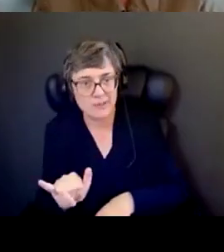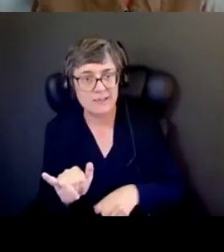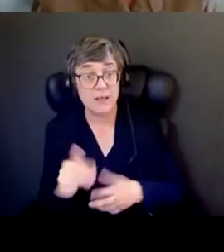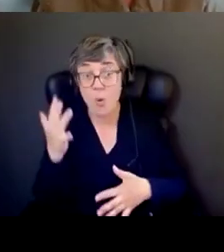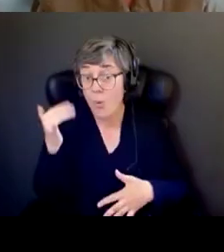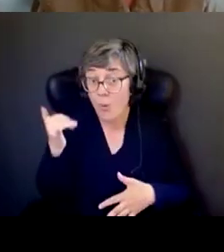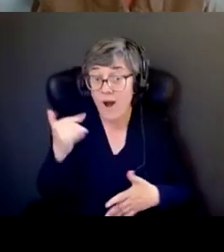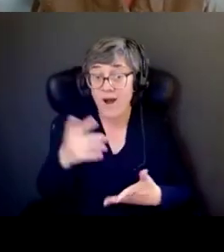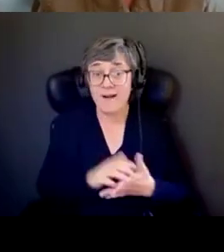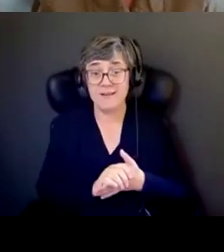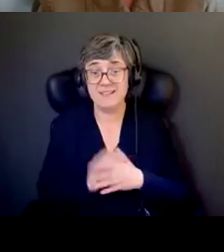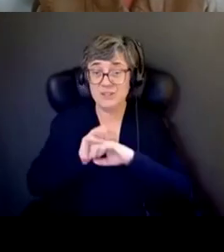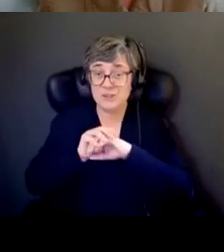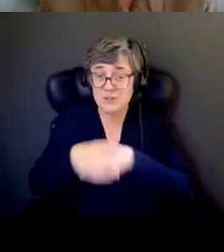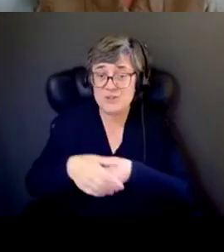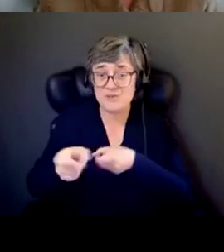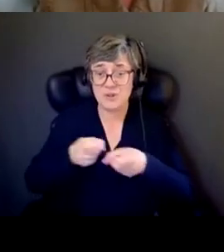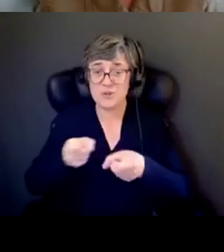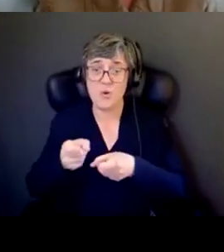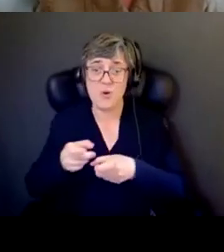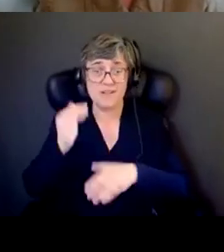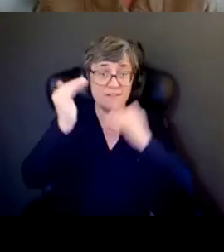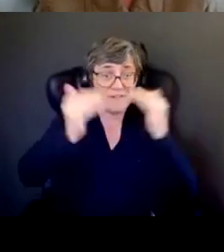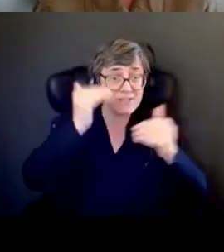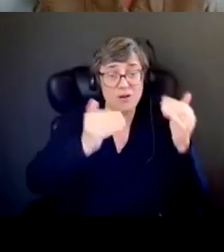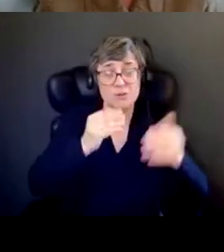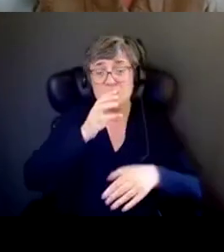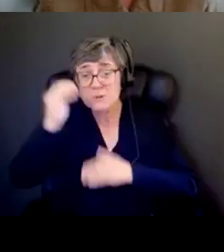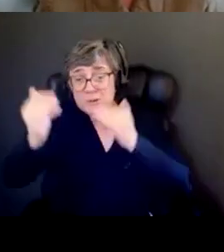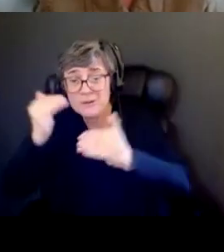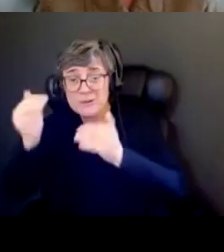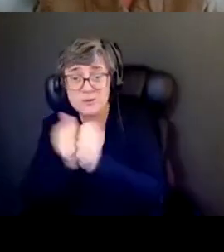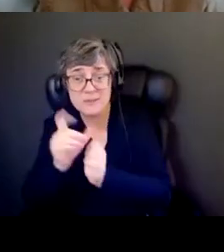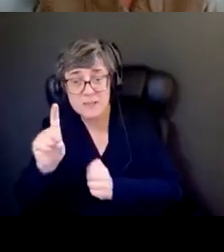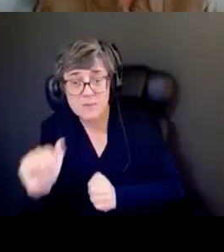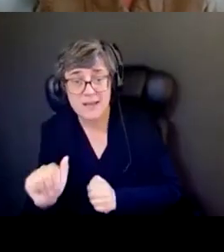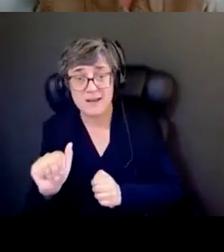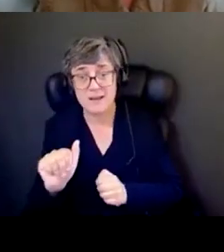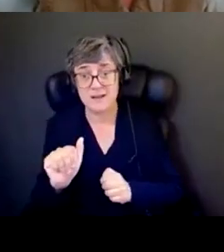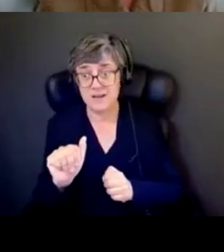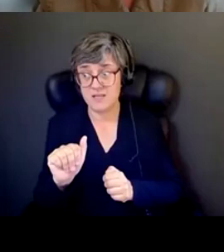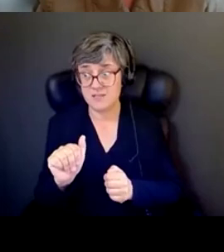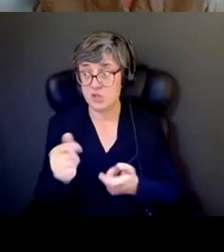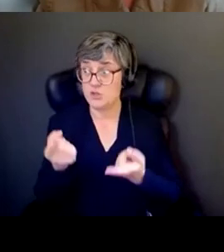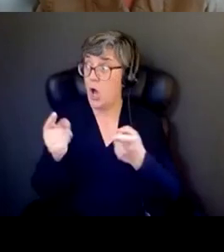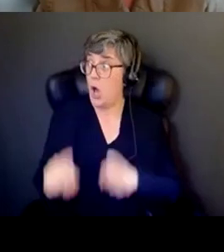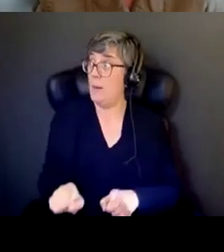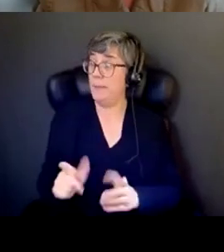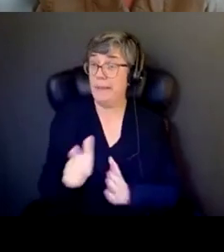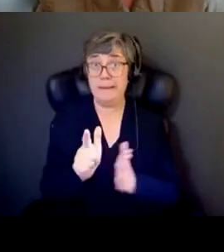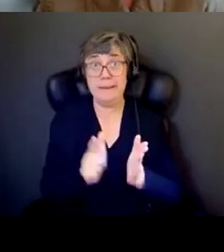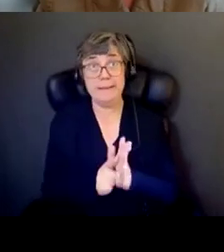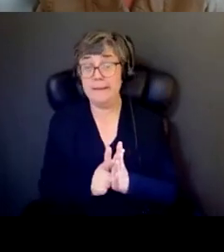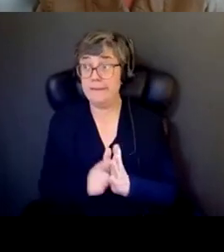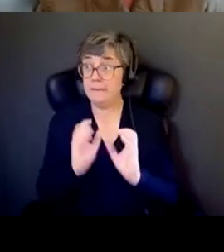guardianship, powers of attorney that have already transferred decision-making authority away from the person. So the controller